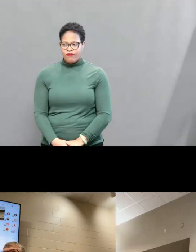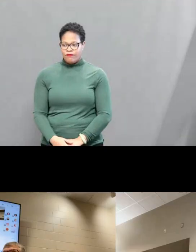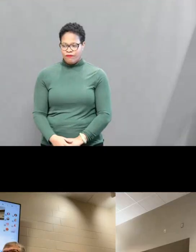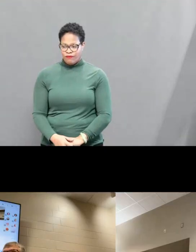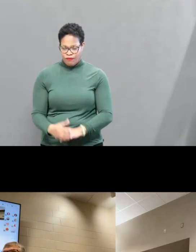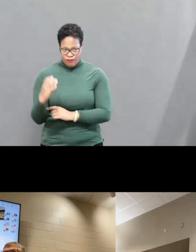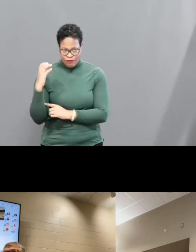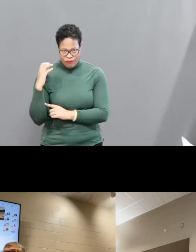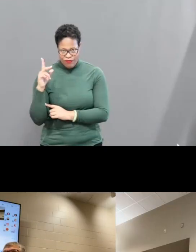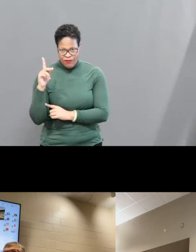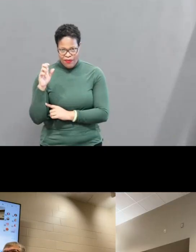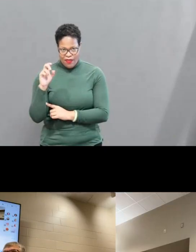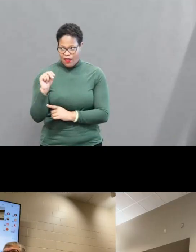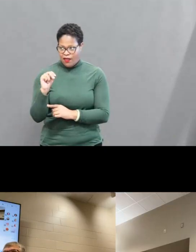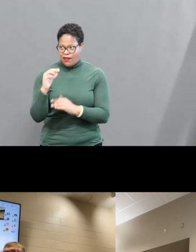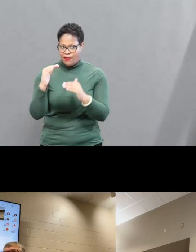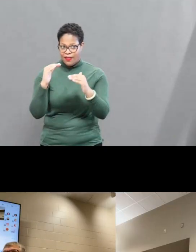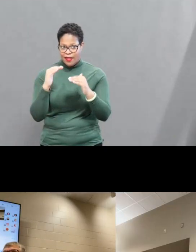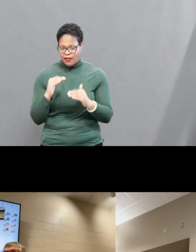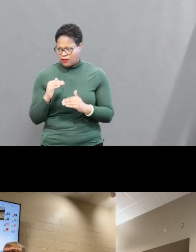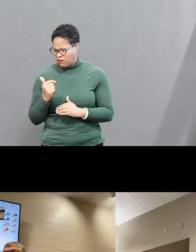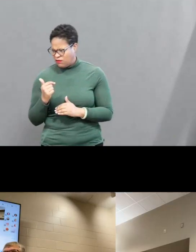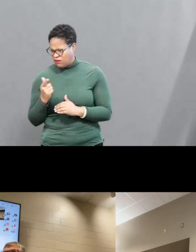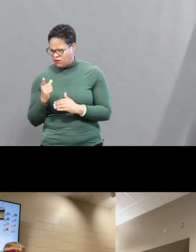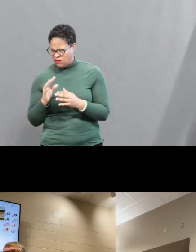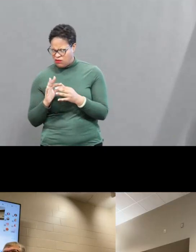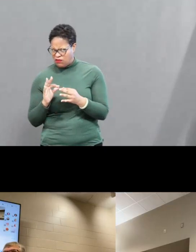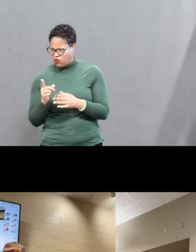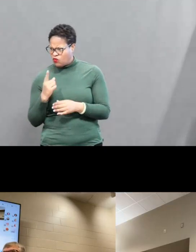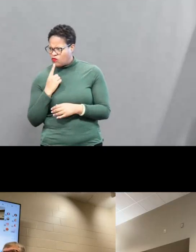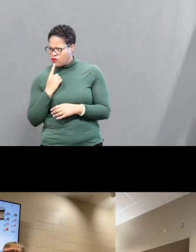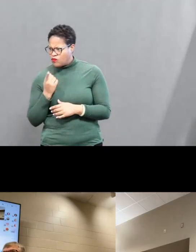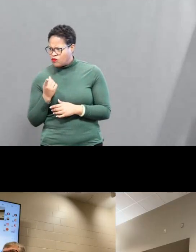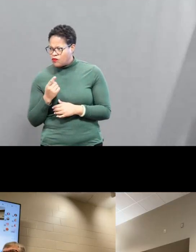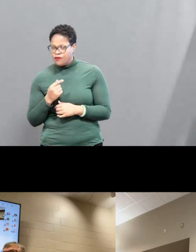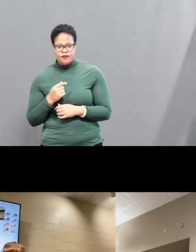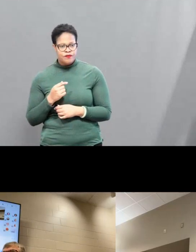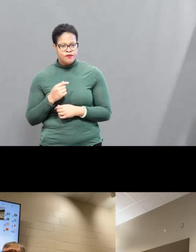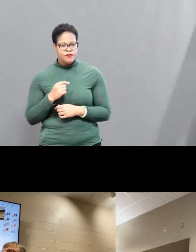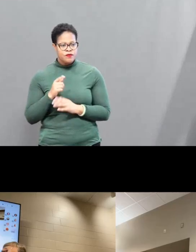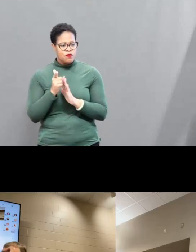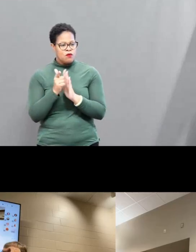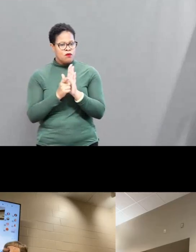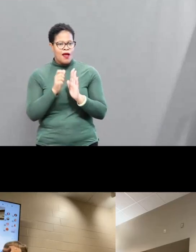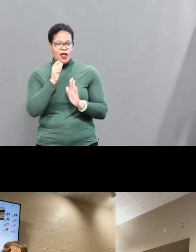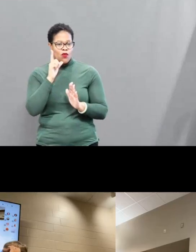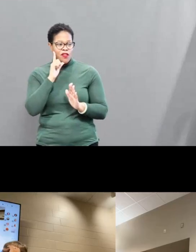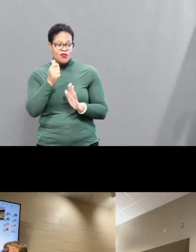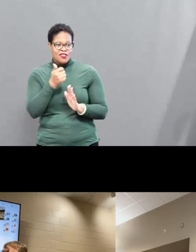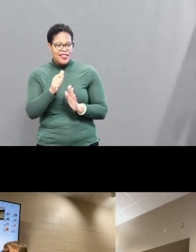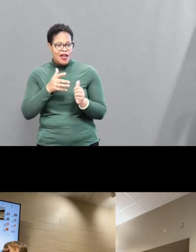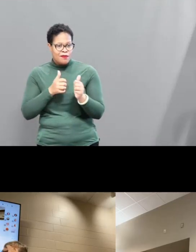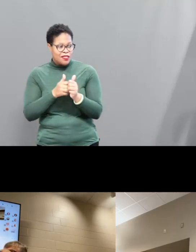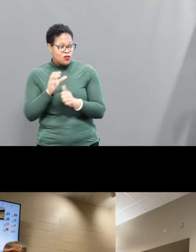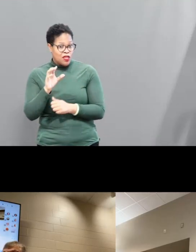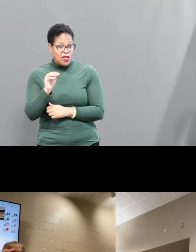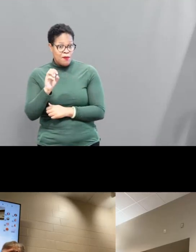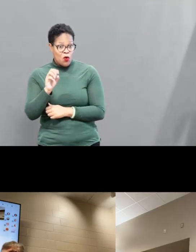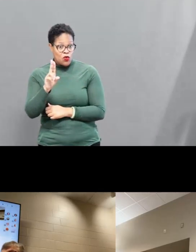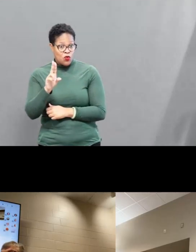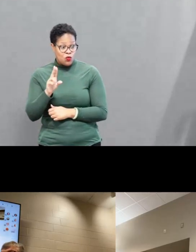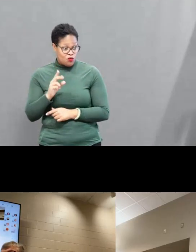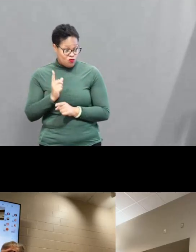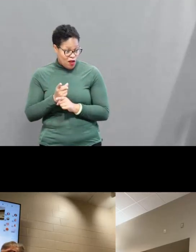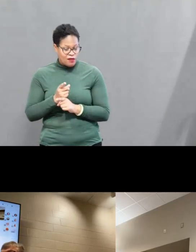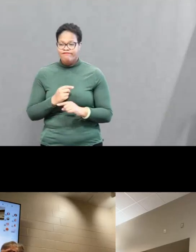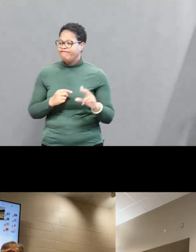The next on our list is MOU, you said? I don't think there are any updates on the MOU, right, Cheryl? No,